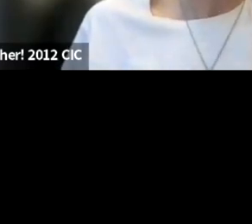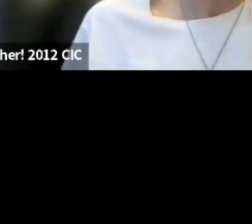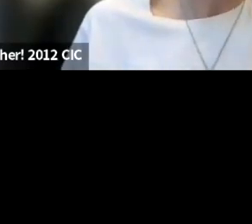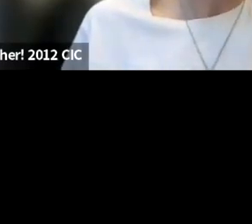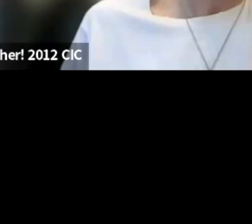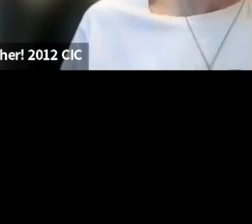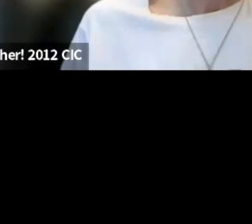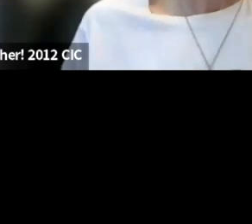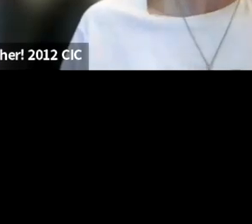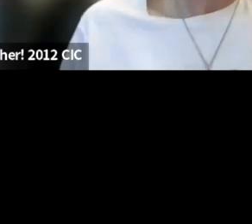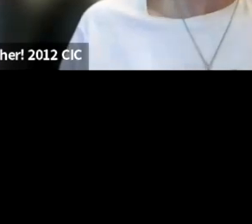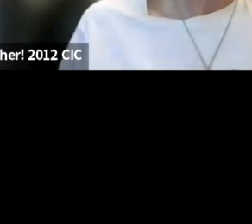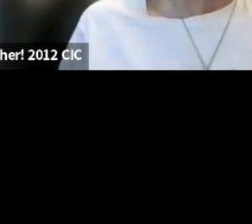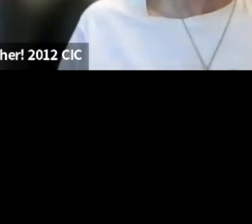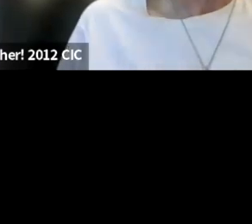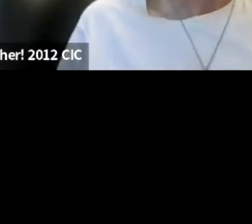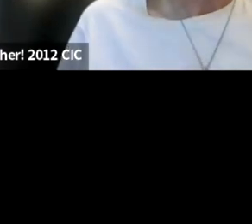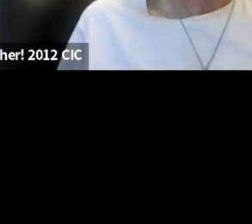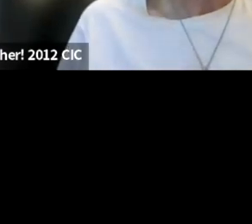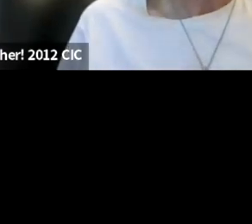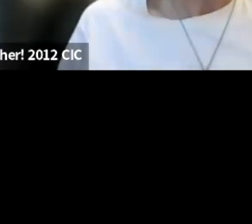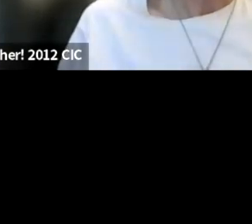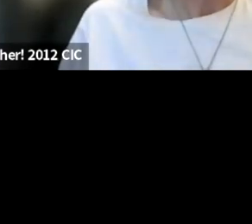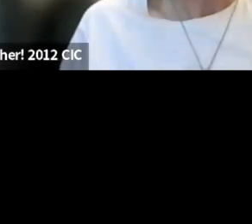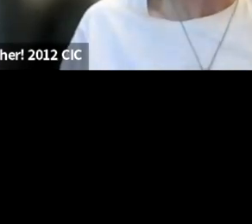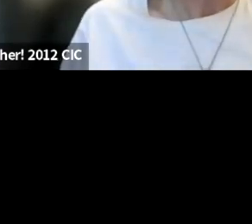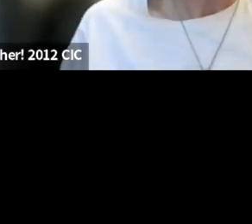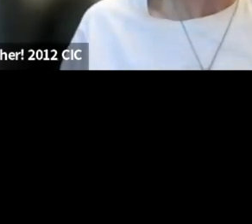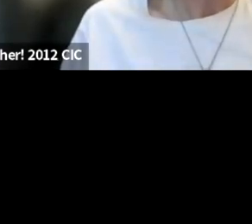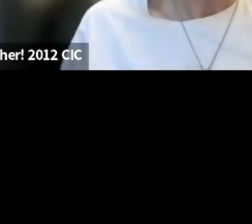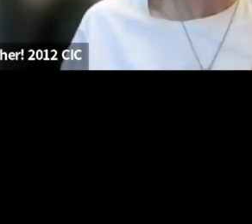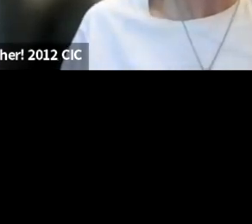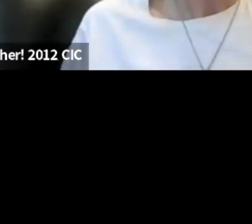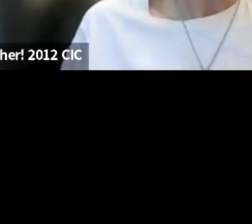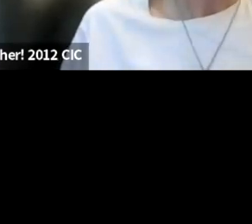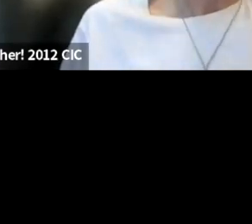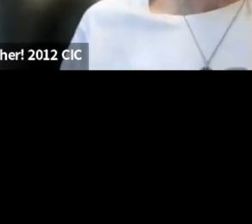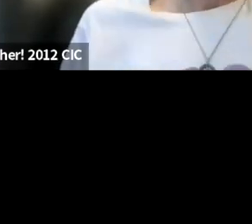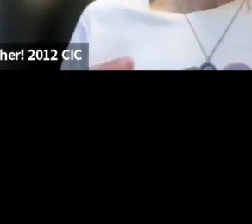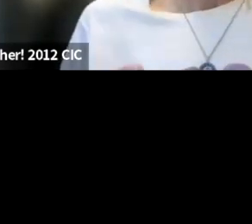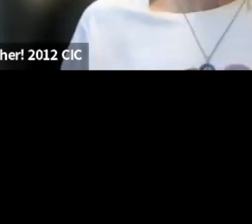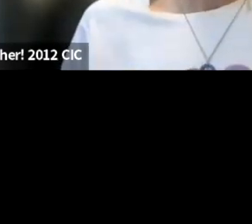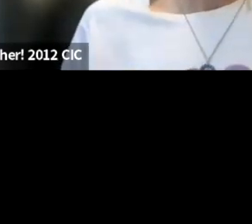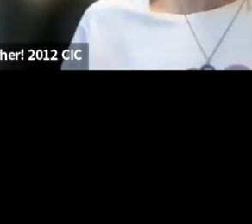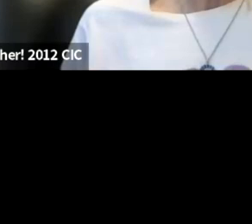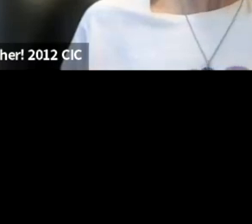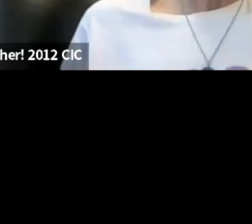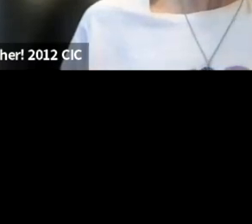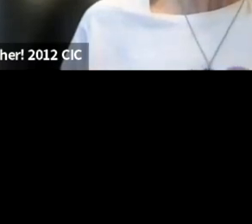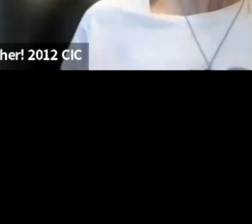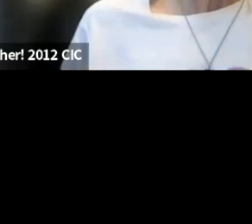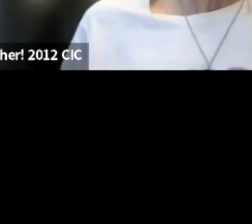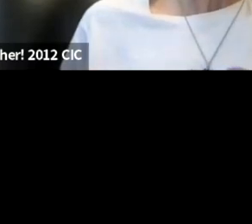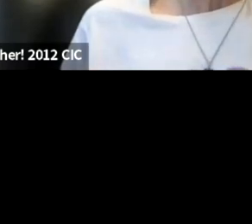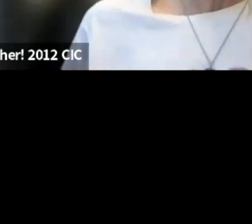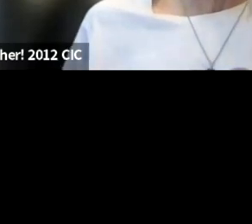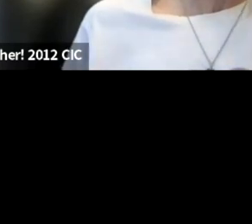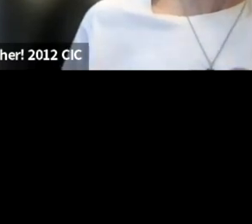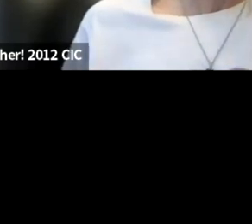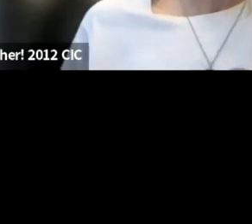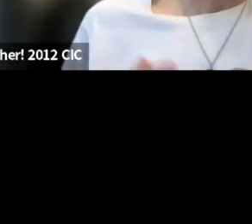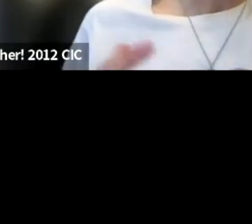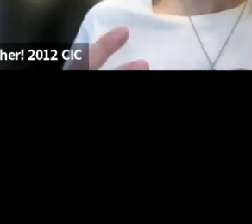the team, Kate Rollison, our youth development worker, Renee Wallen, our social media lead,